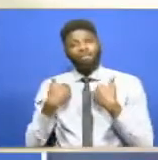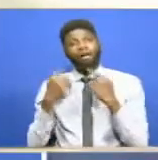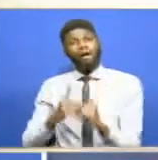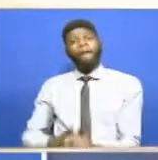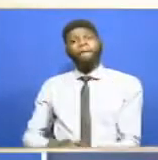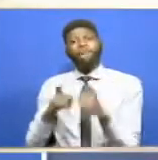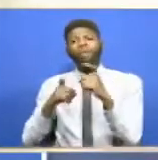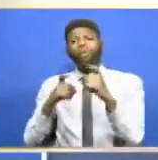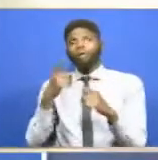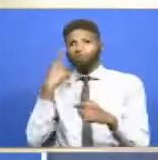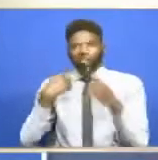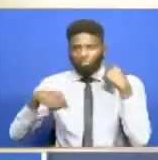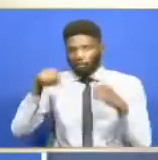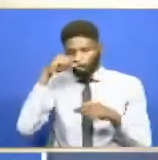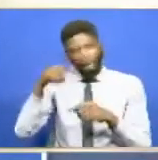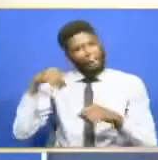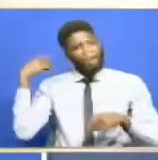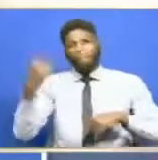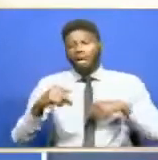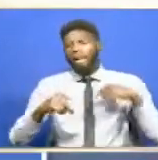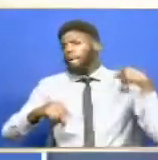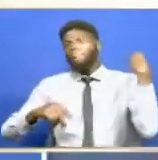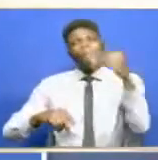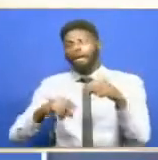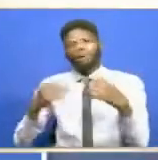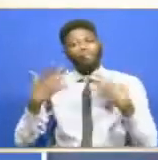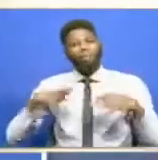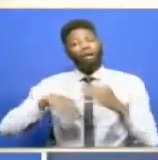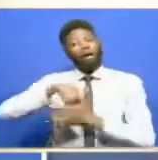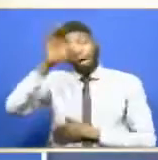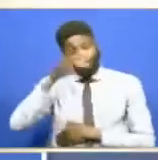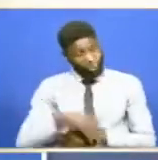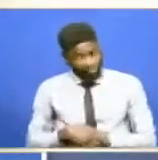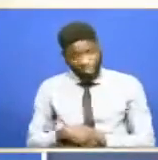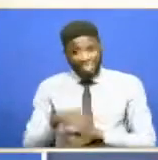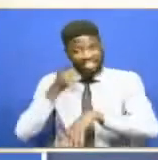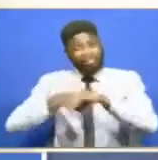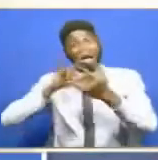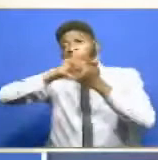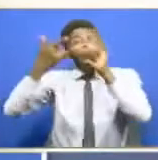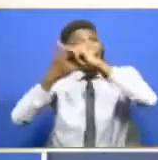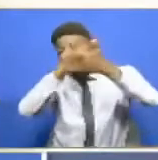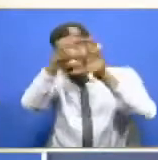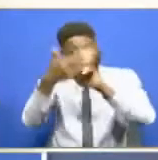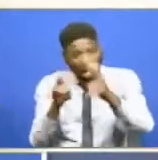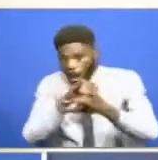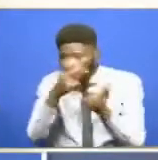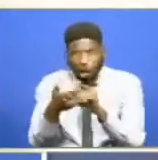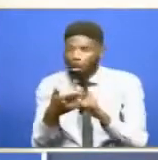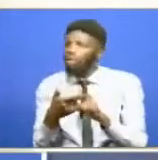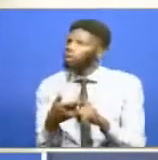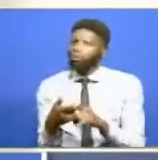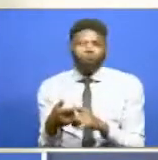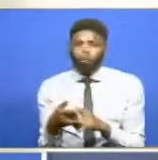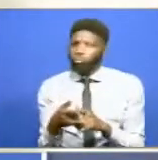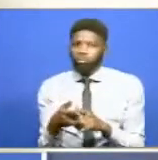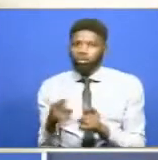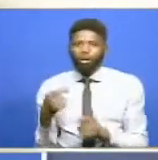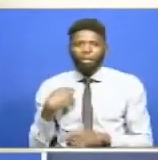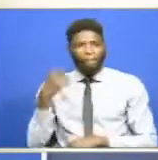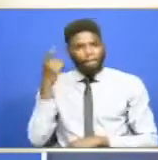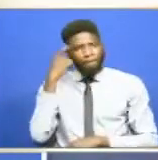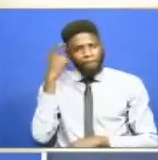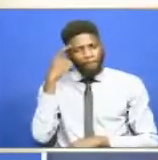gas, they could beat the poor outside. So in that commotion, it really triggered my